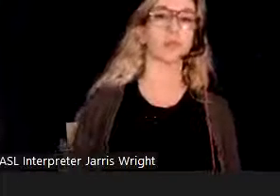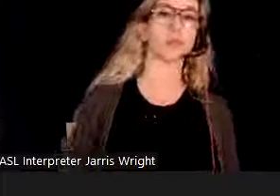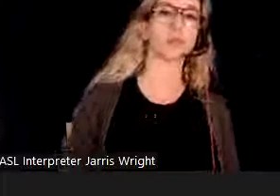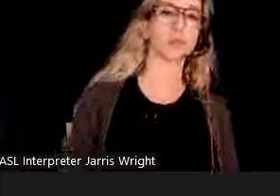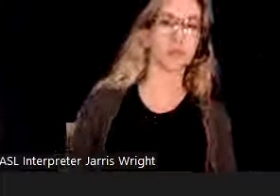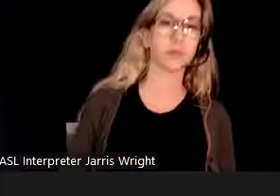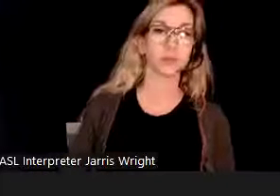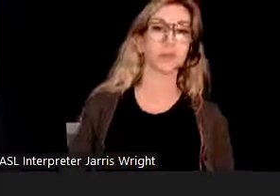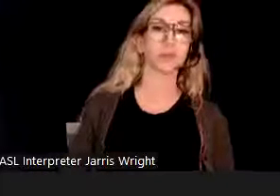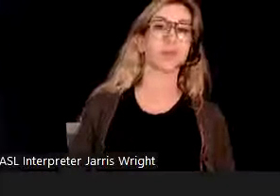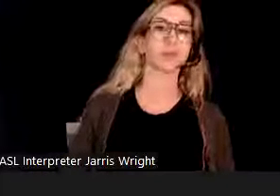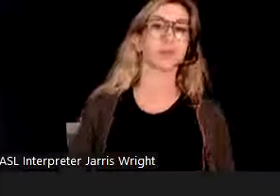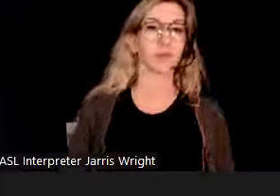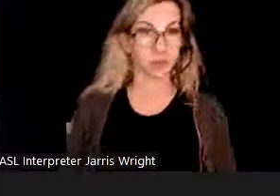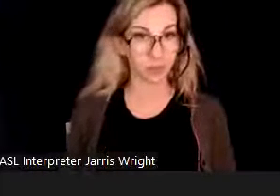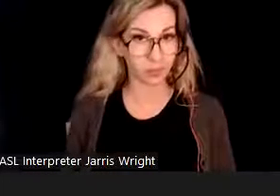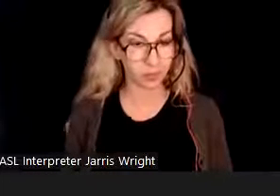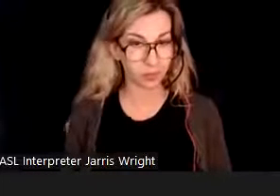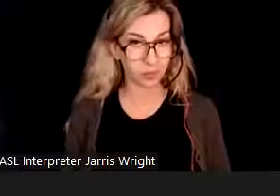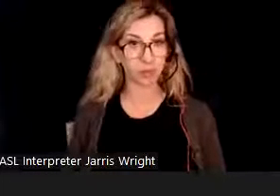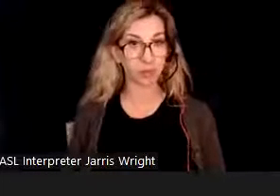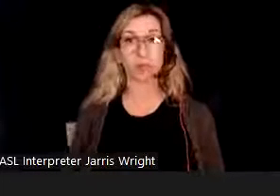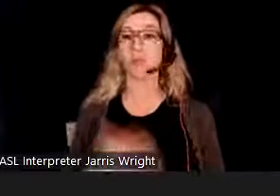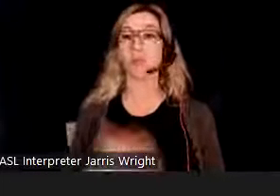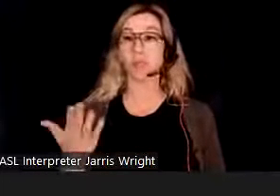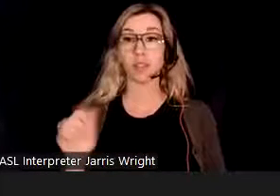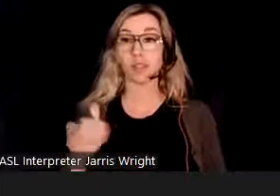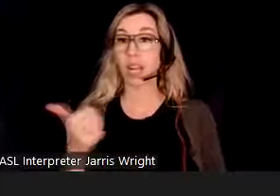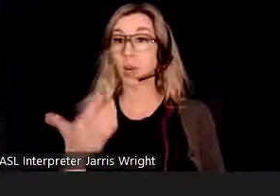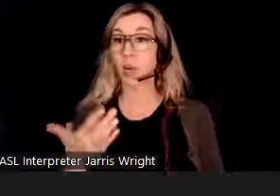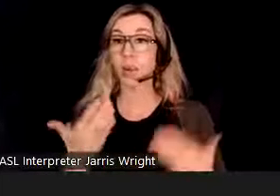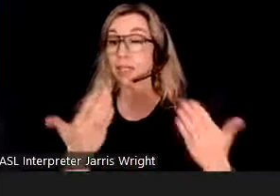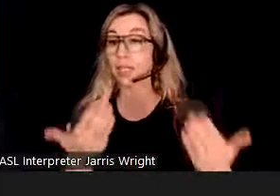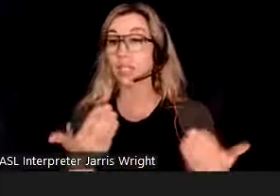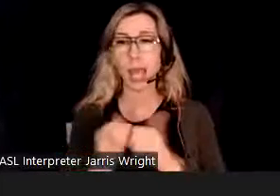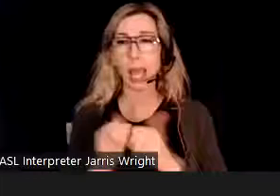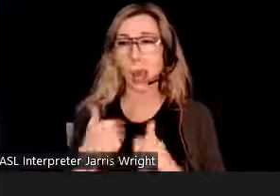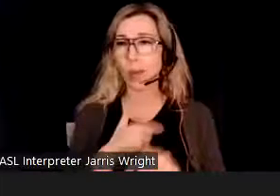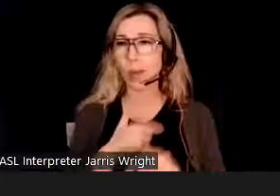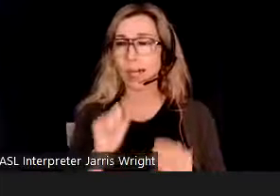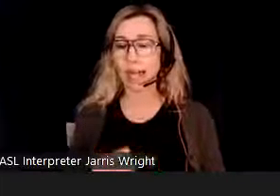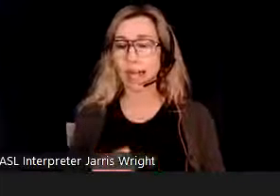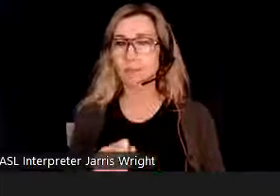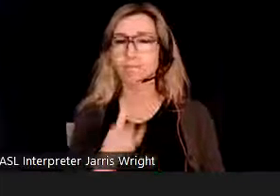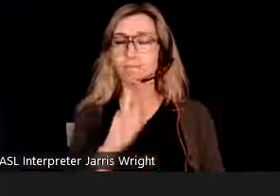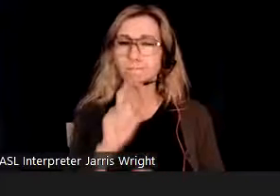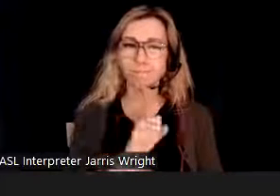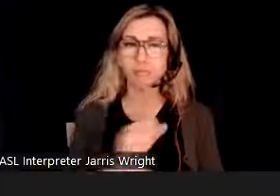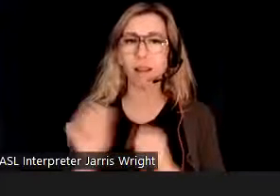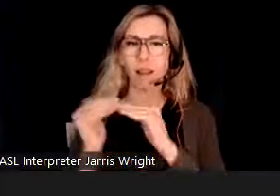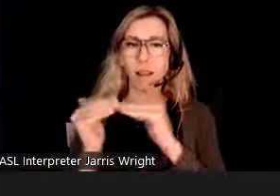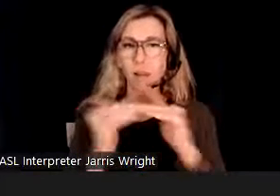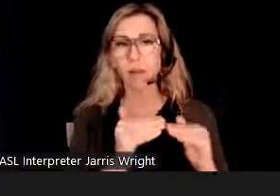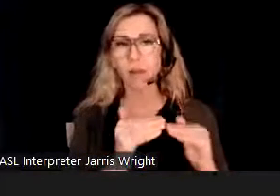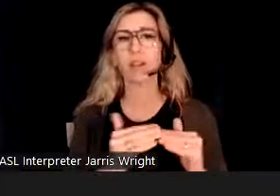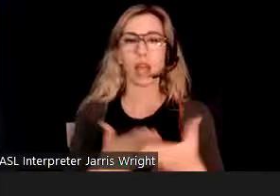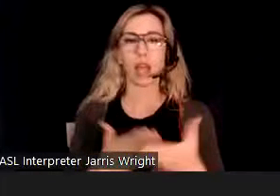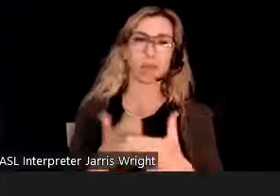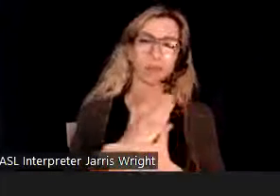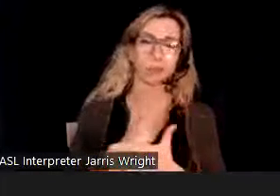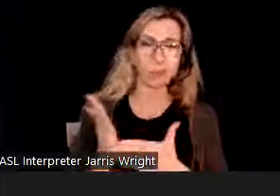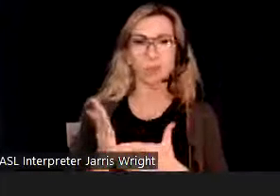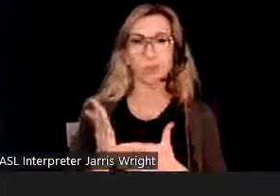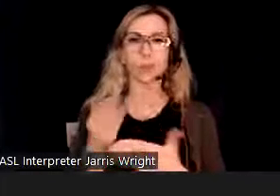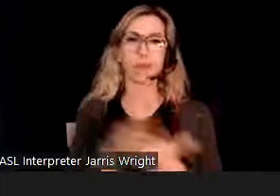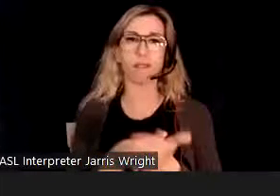Question number 4. Do you have any recommendations regarding how we might ensure equity throughout the funding application